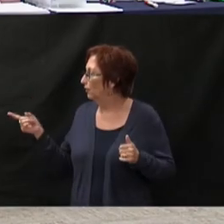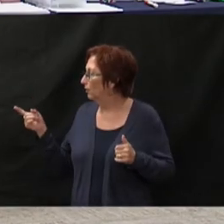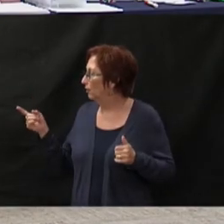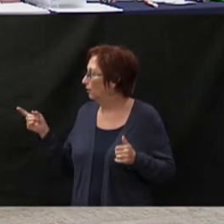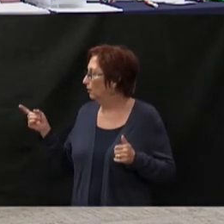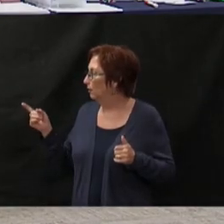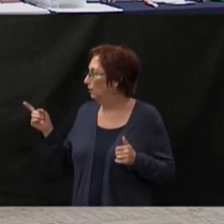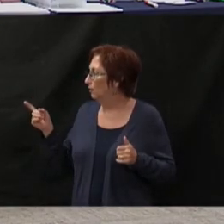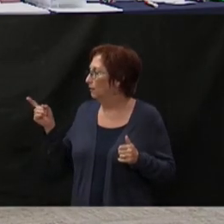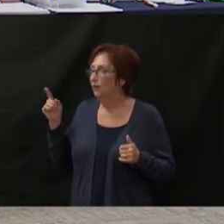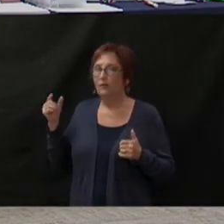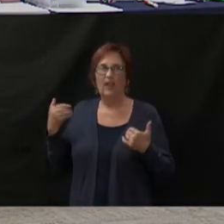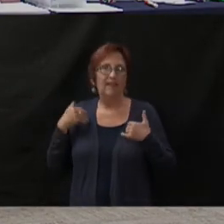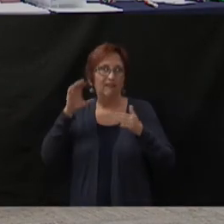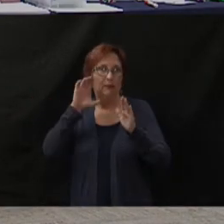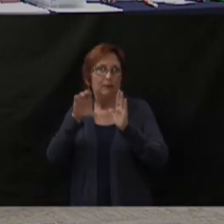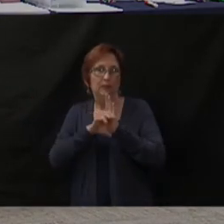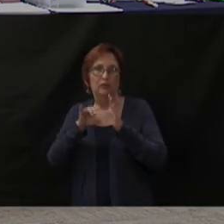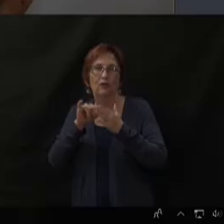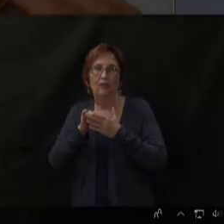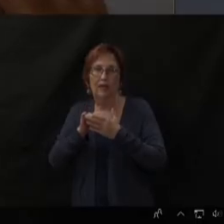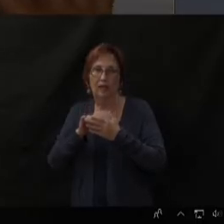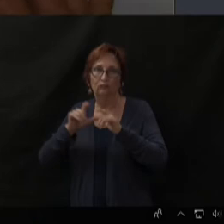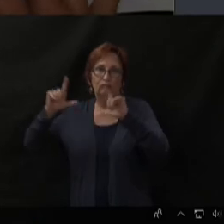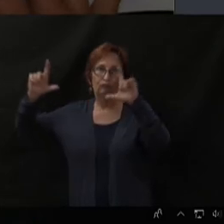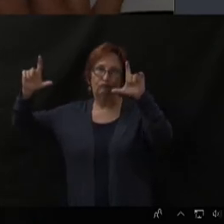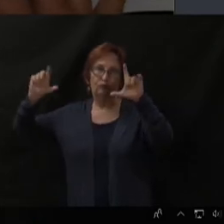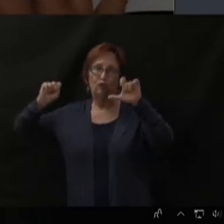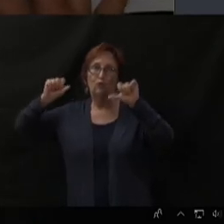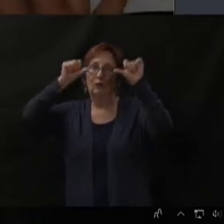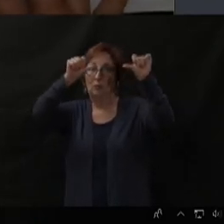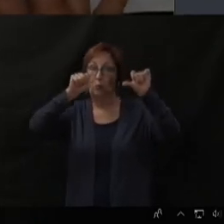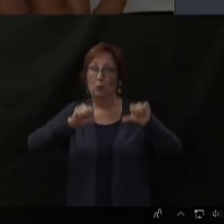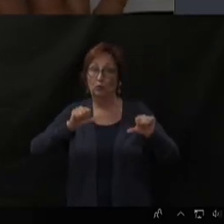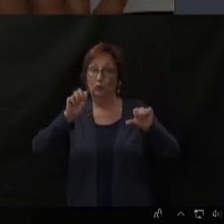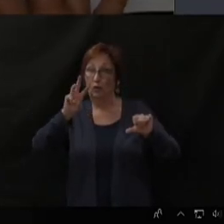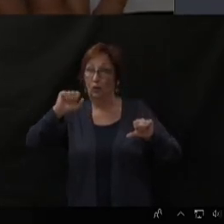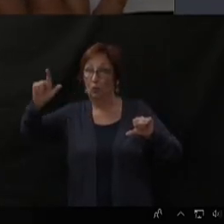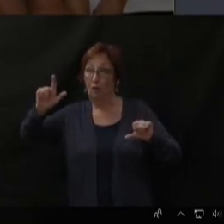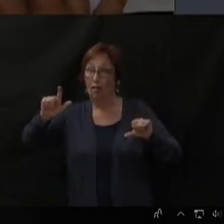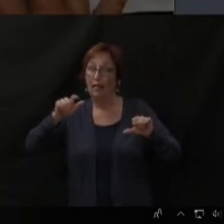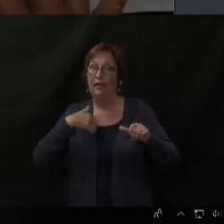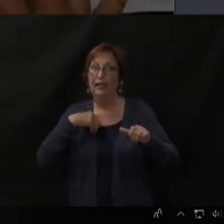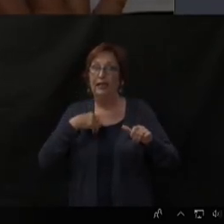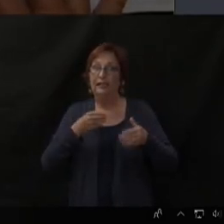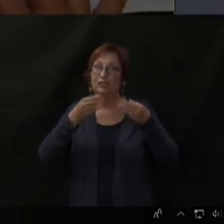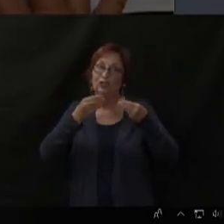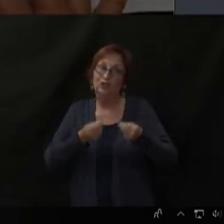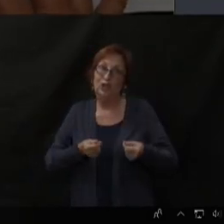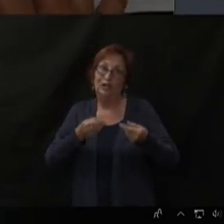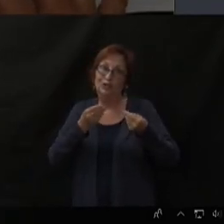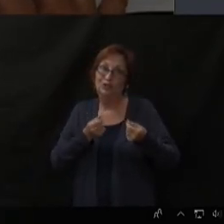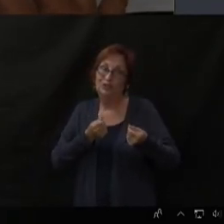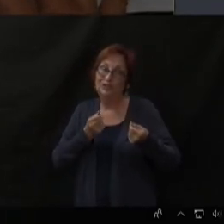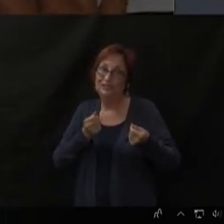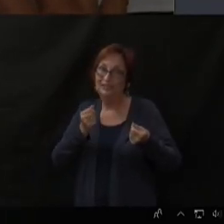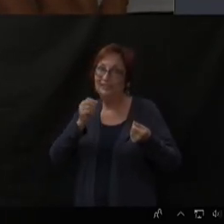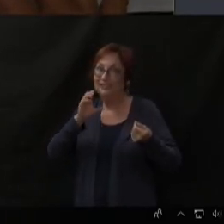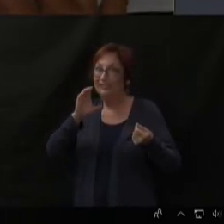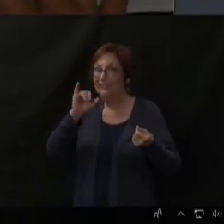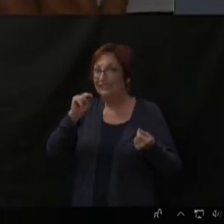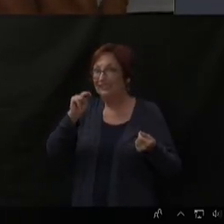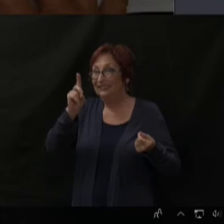and there's this picture that you can put up on your wall. It's Gentle Cindy. It's